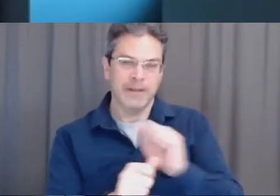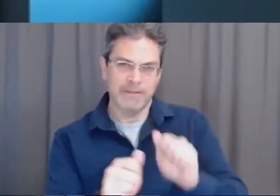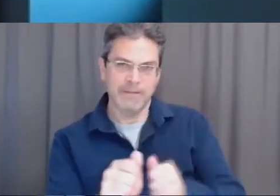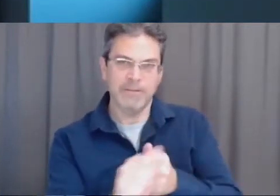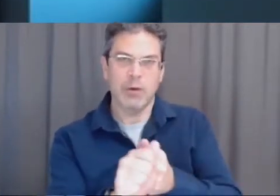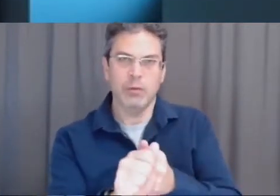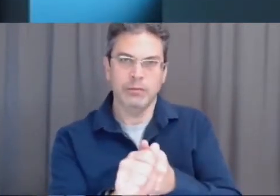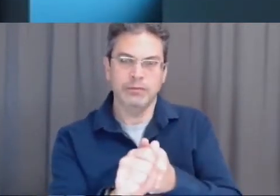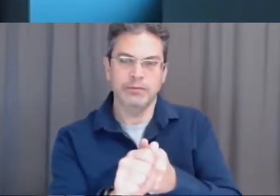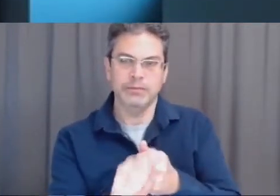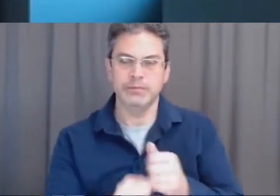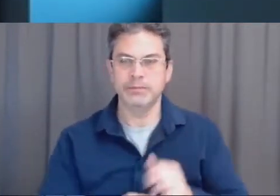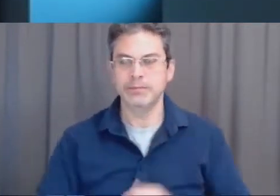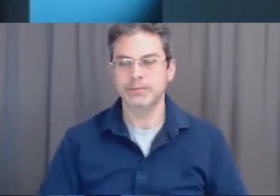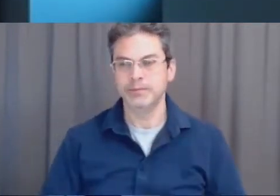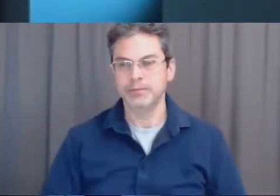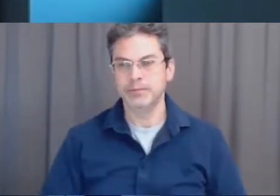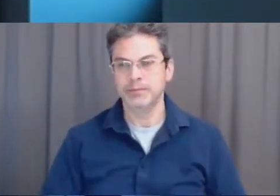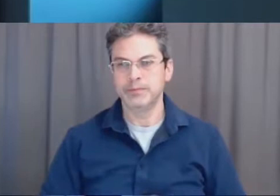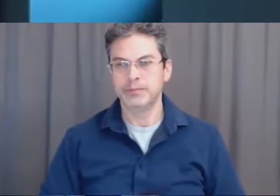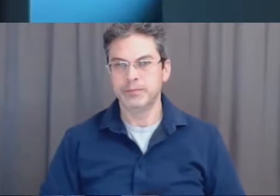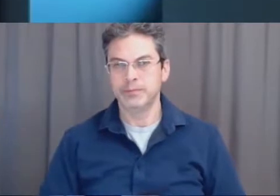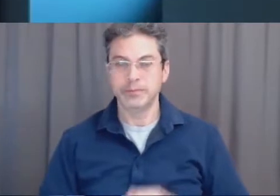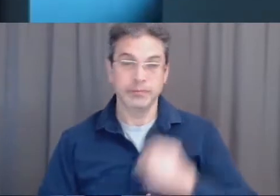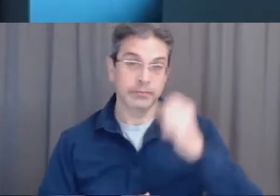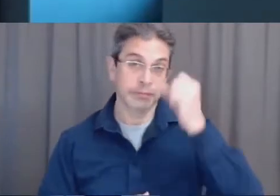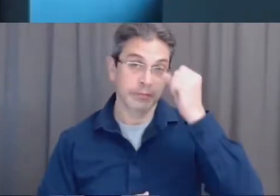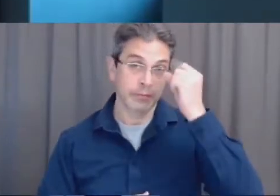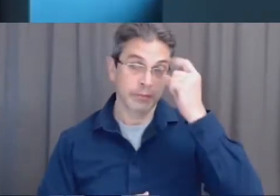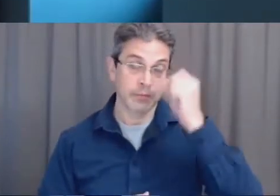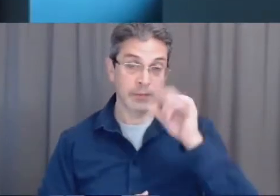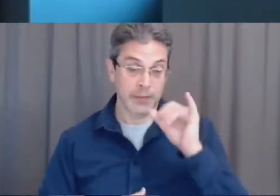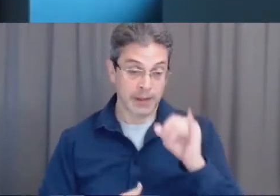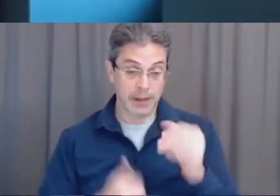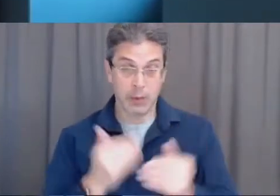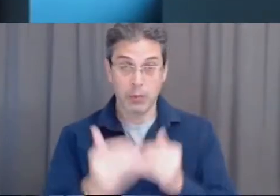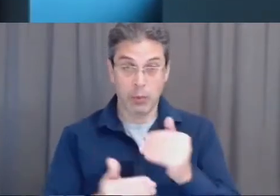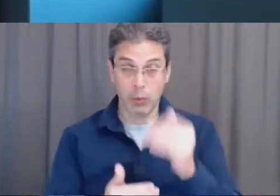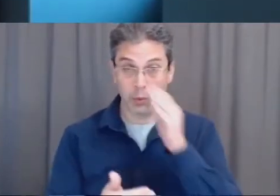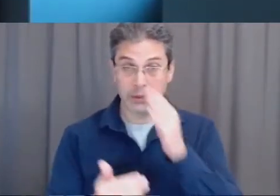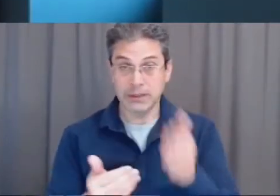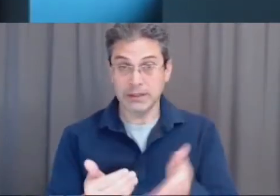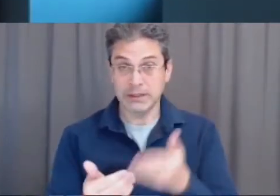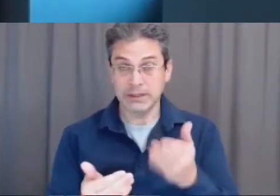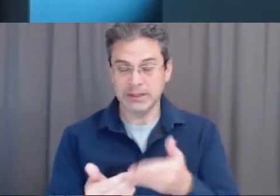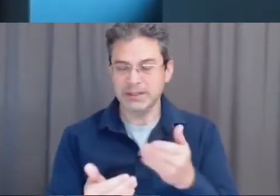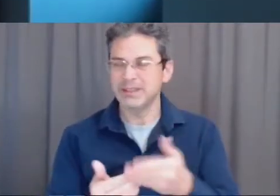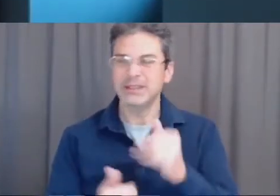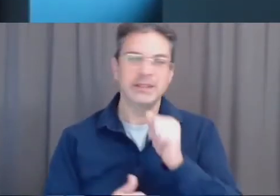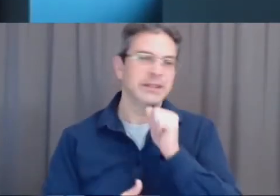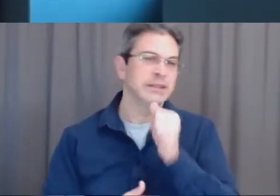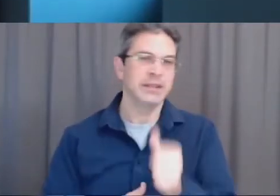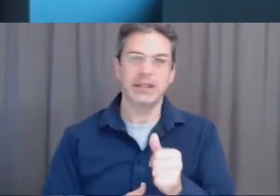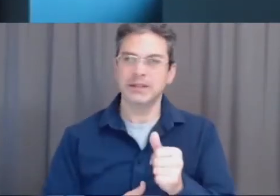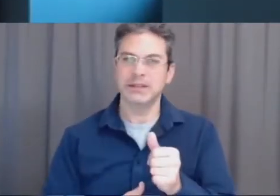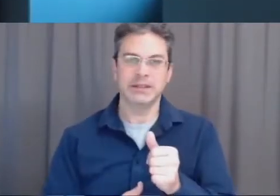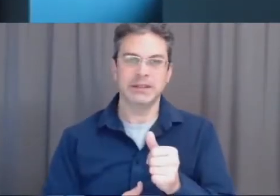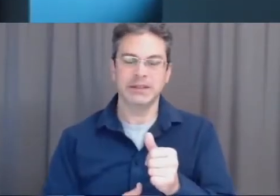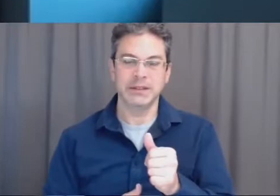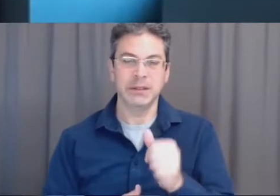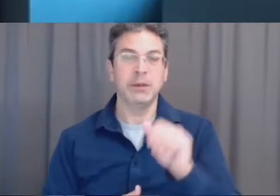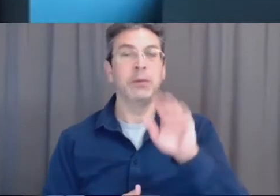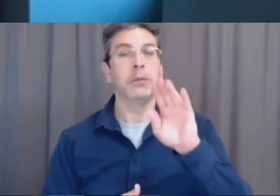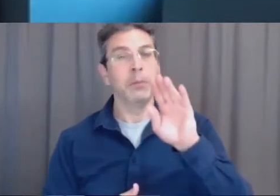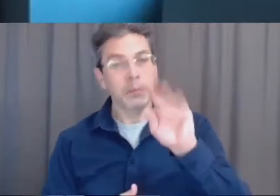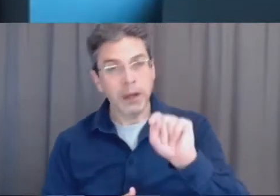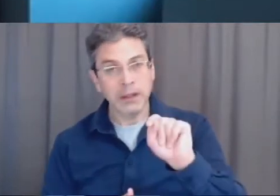limits. Now, none of this is going to be easy, but over the last few years, there's been growing